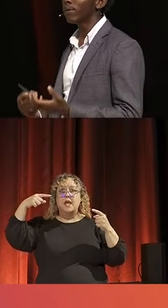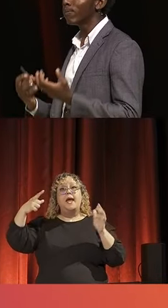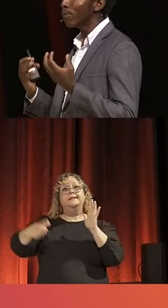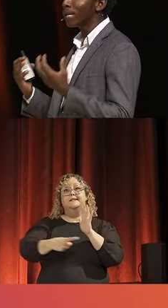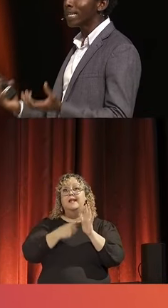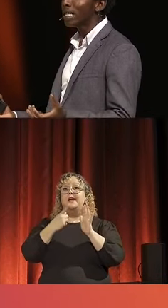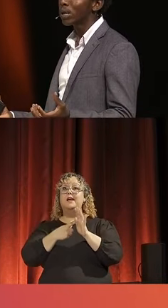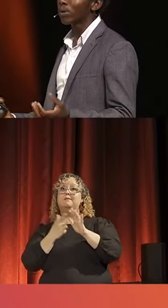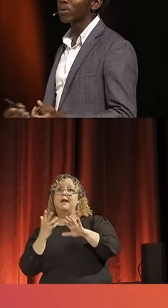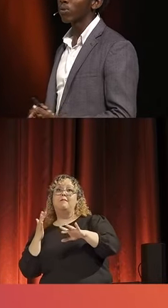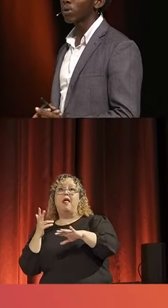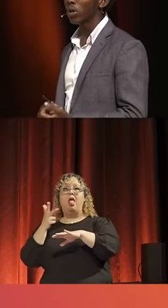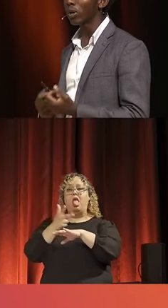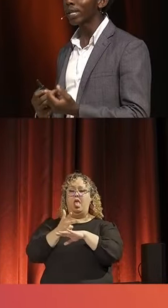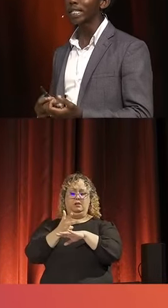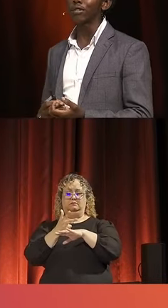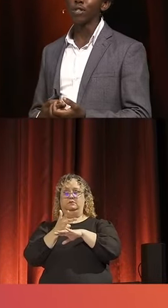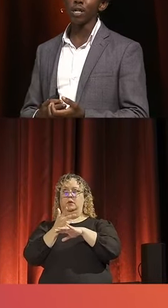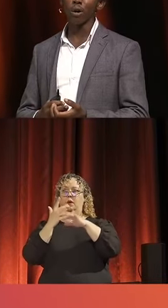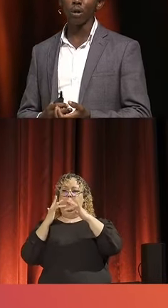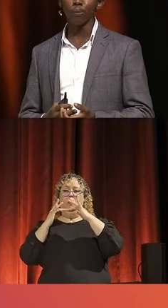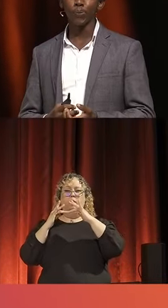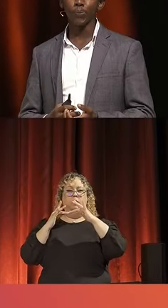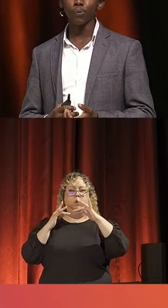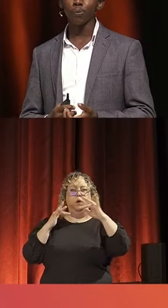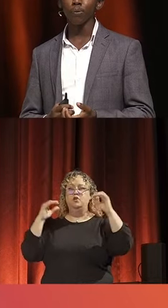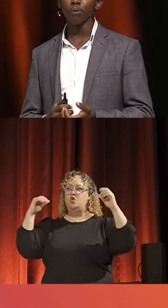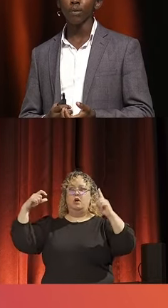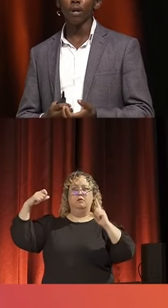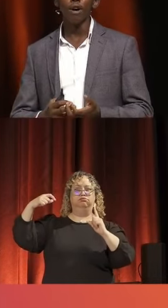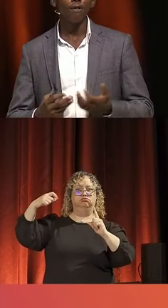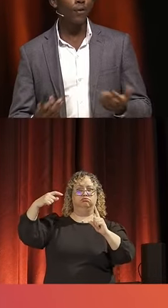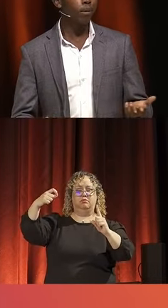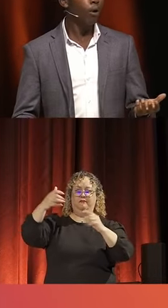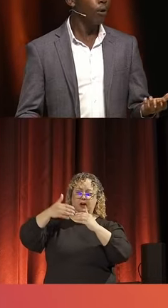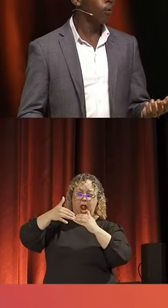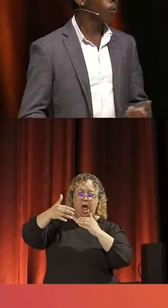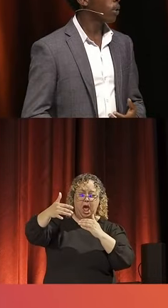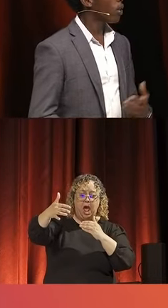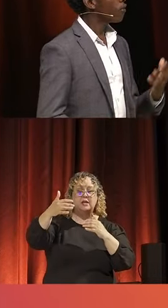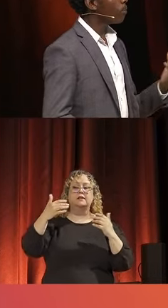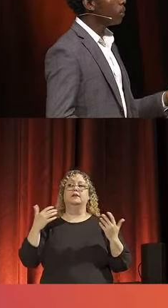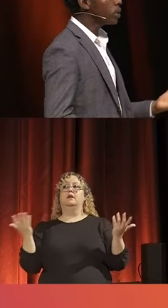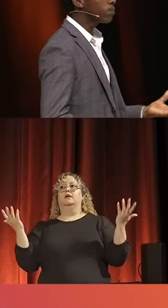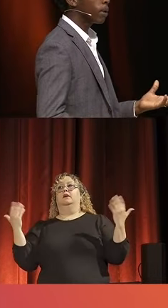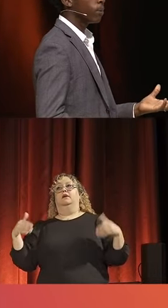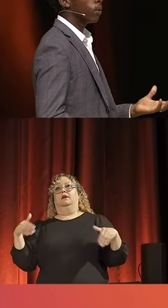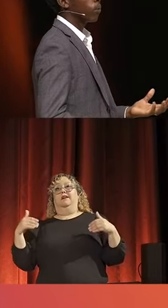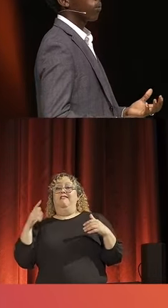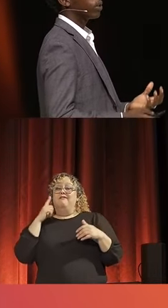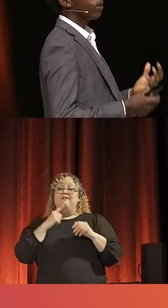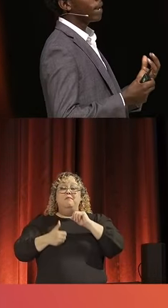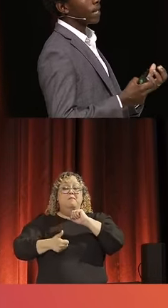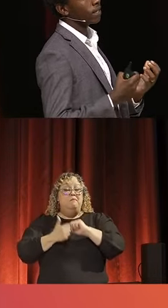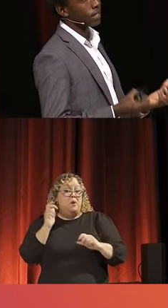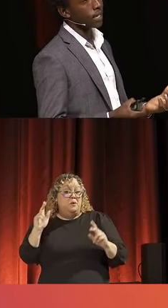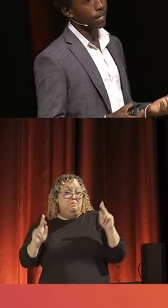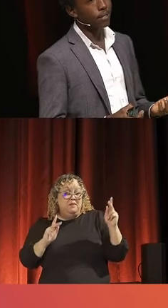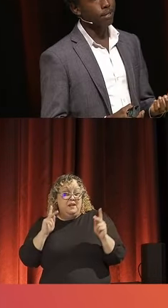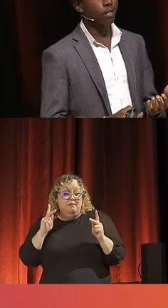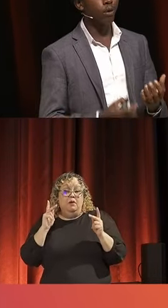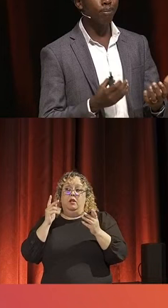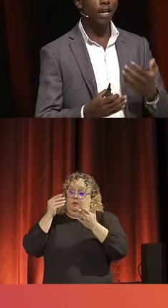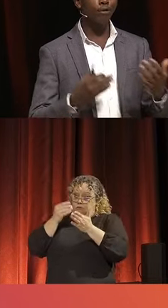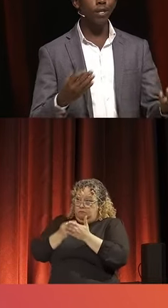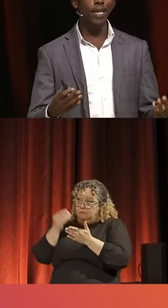be dead zones with no connectivity at all. Furthermore, for most people, when they were buying their